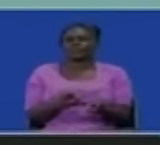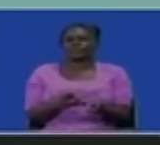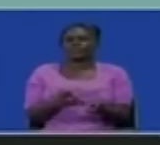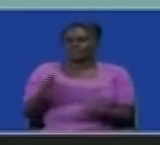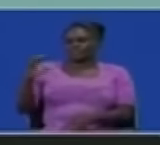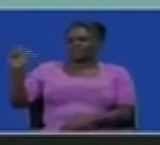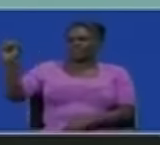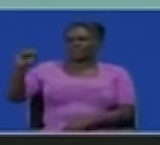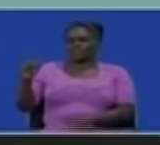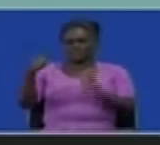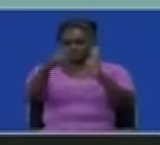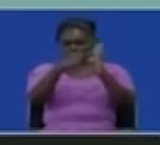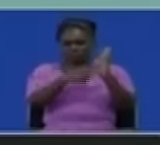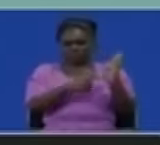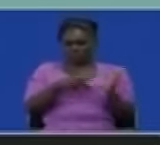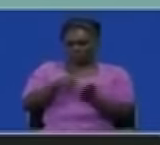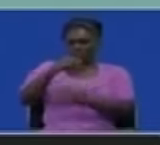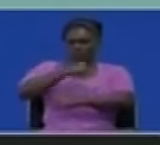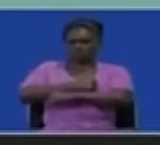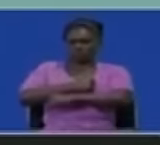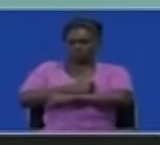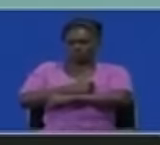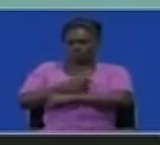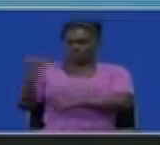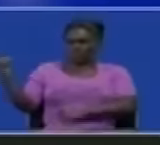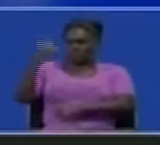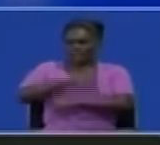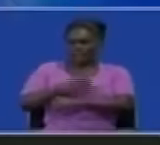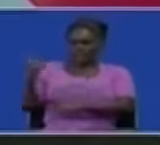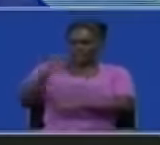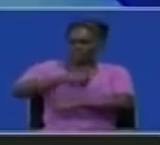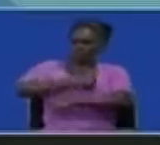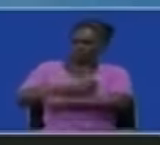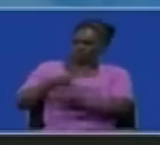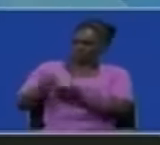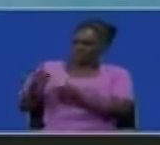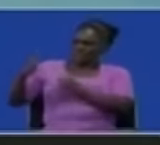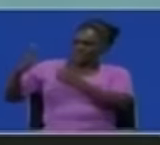Matiang'i fees guidelines. That for day secondary school students, you will pay